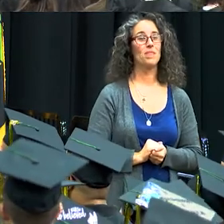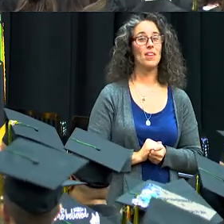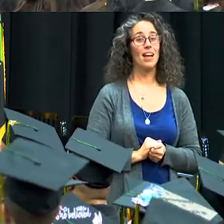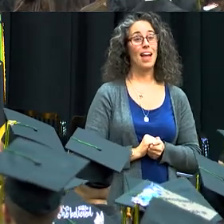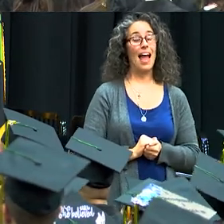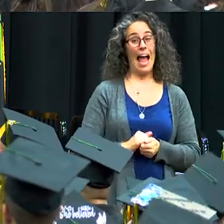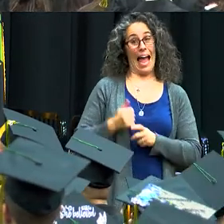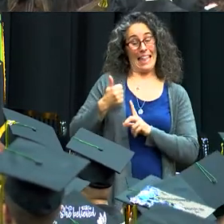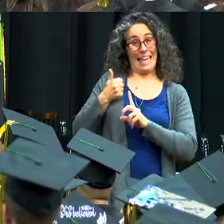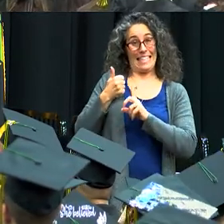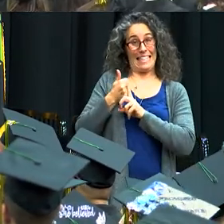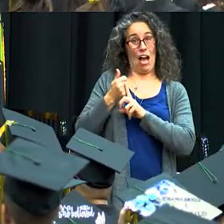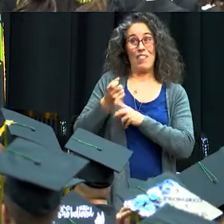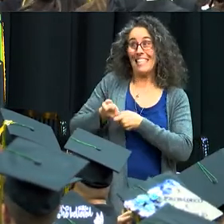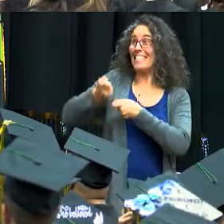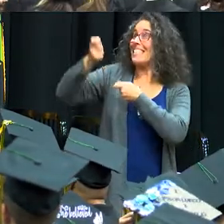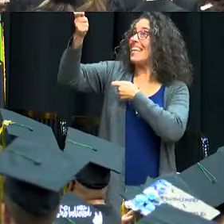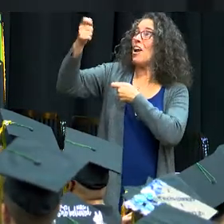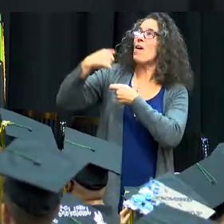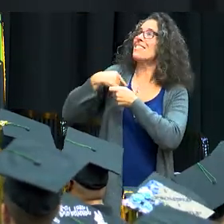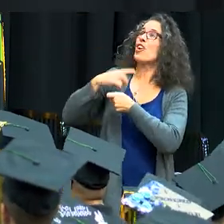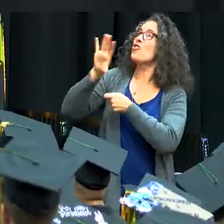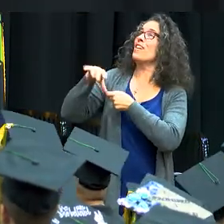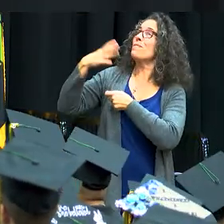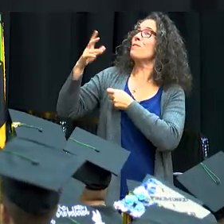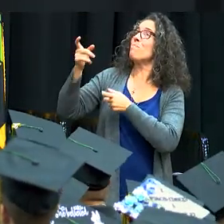Selfie stick was a Christmas present. It's my first time using it.